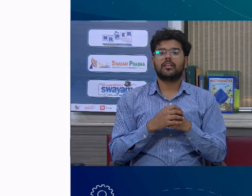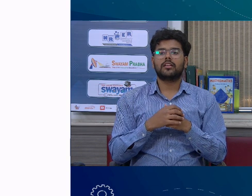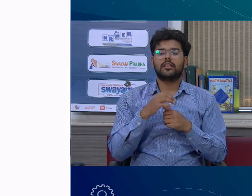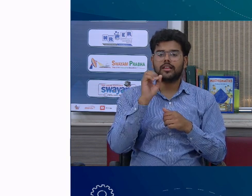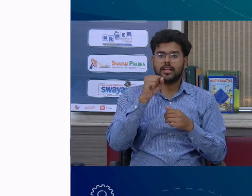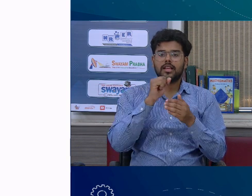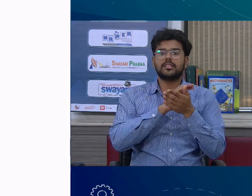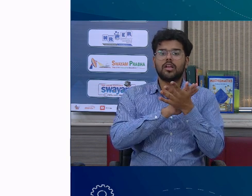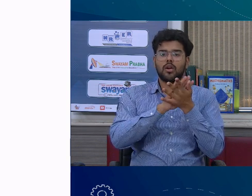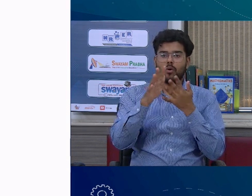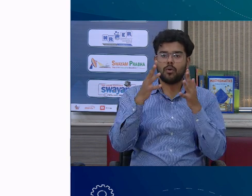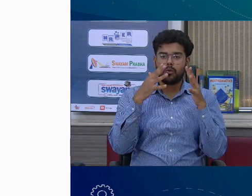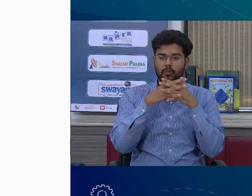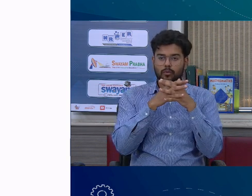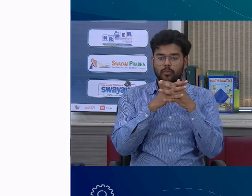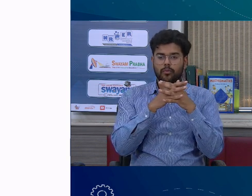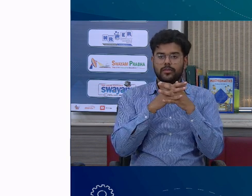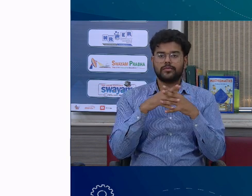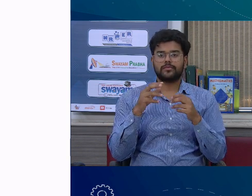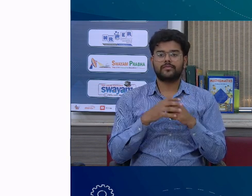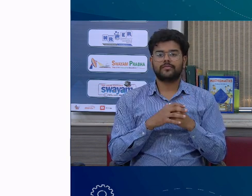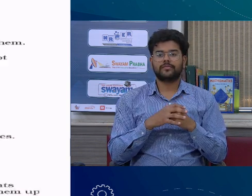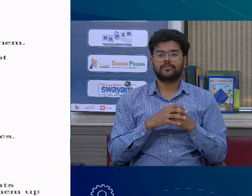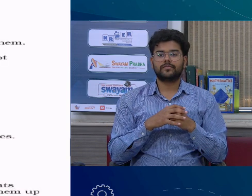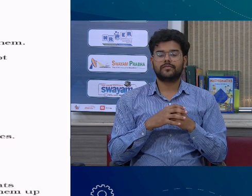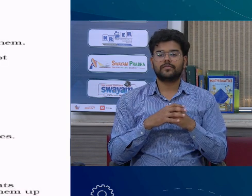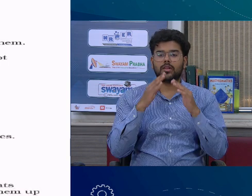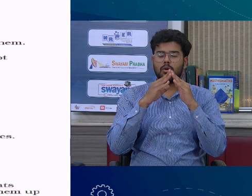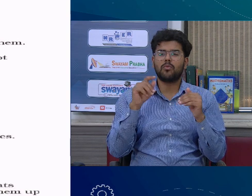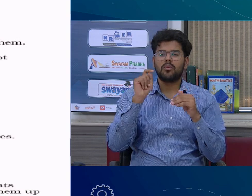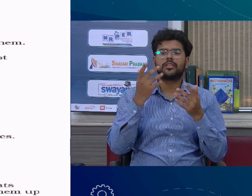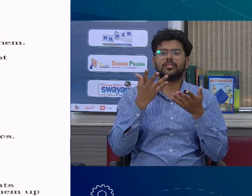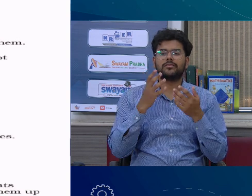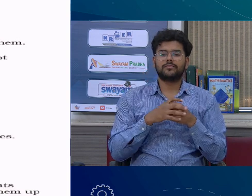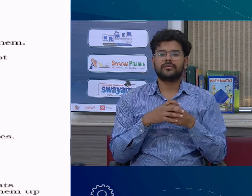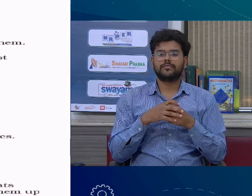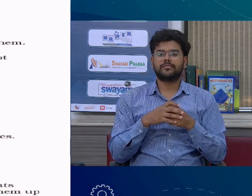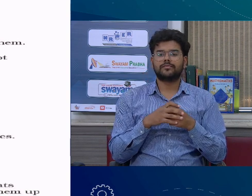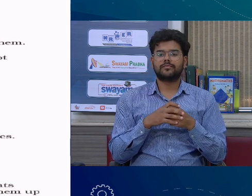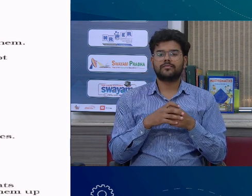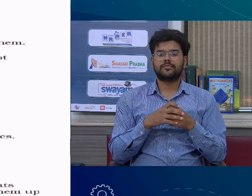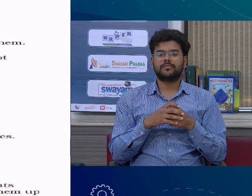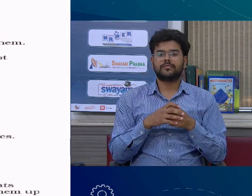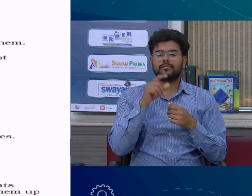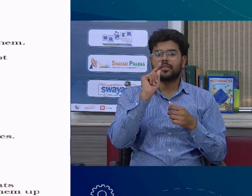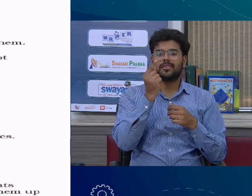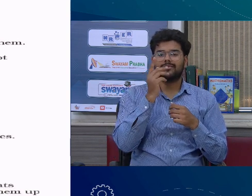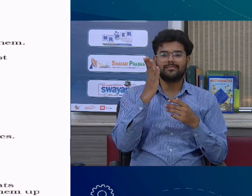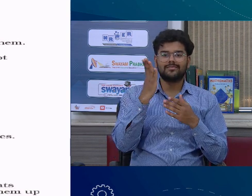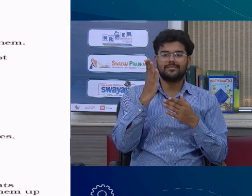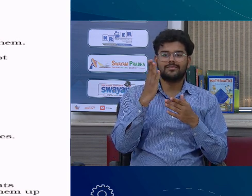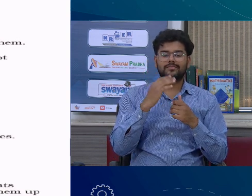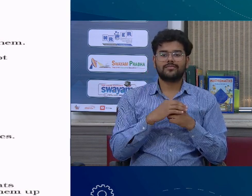homework part of it now? Yes, please. Okay. So we have some homework for you. Now, this is, of course, from your book. Mm-hmm. Here we have